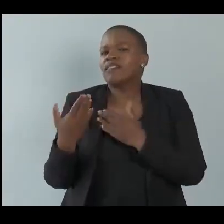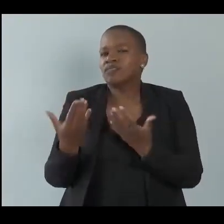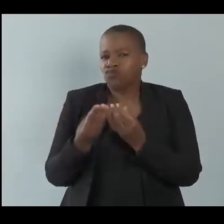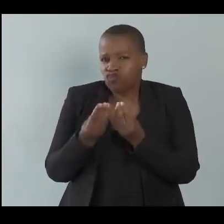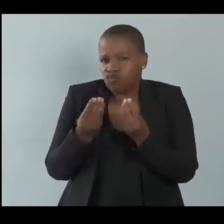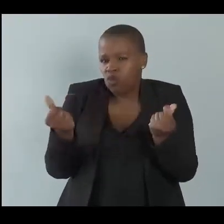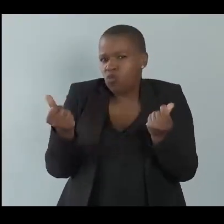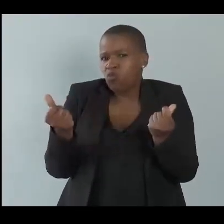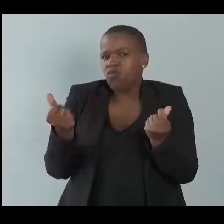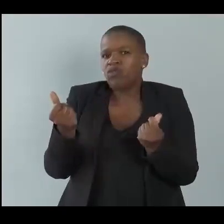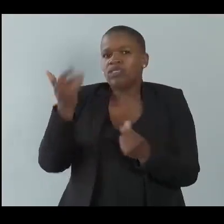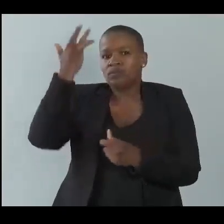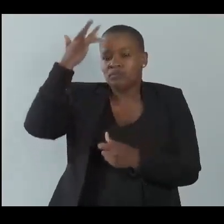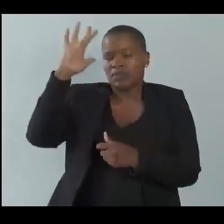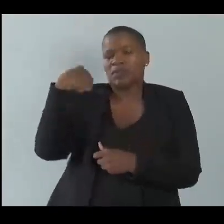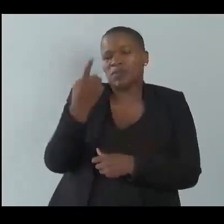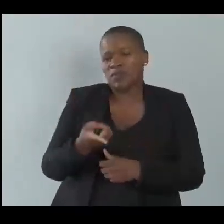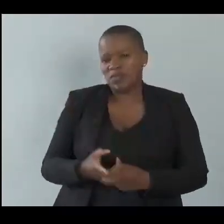tomorrow.